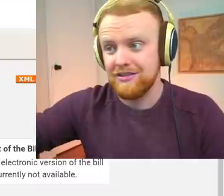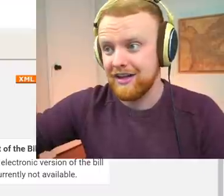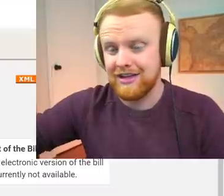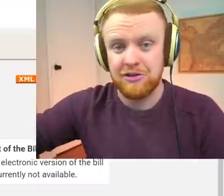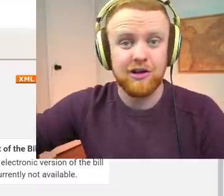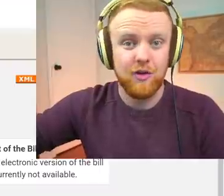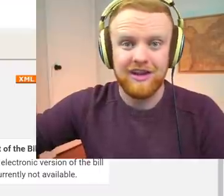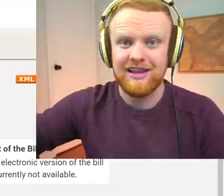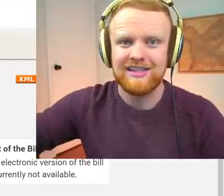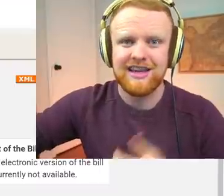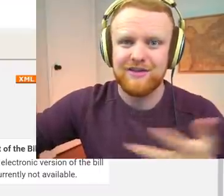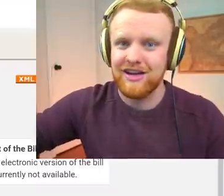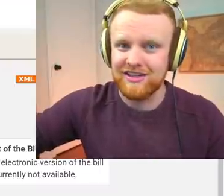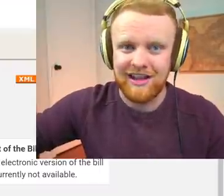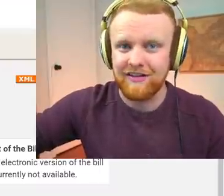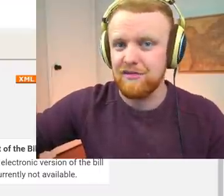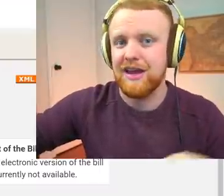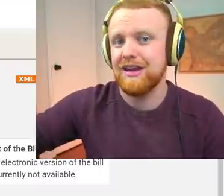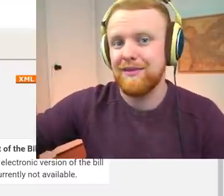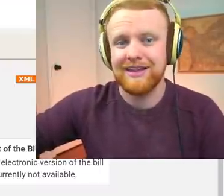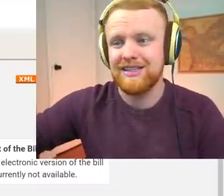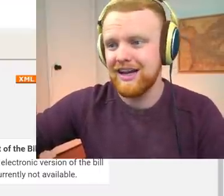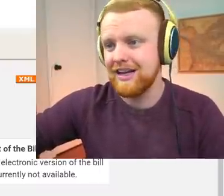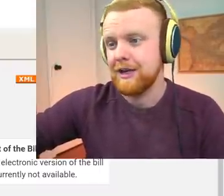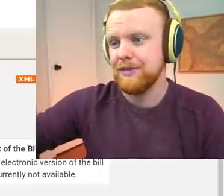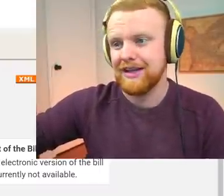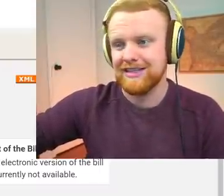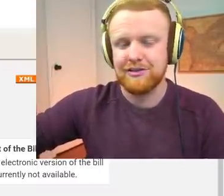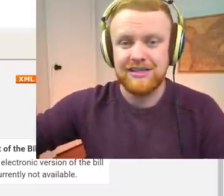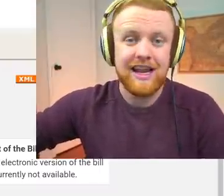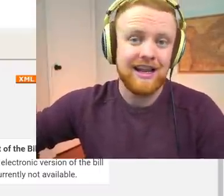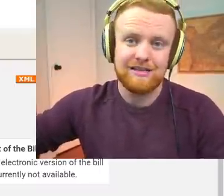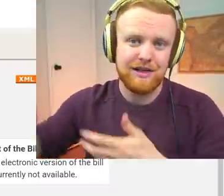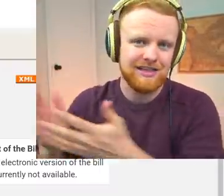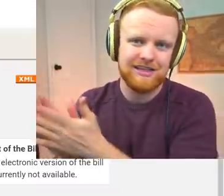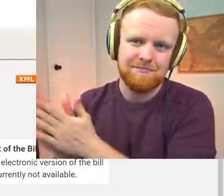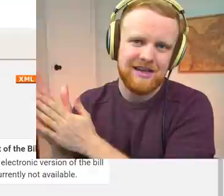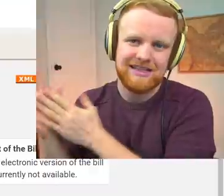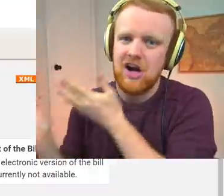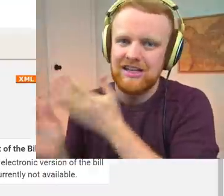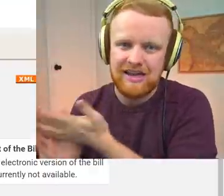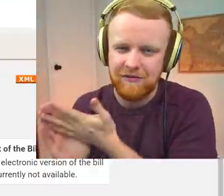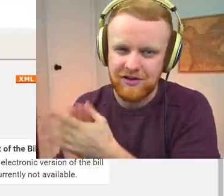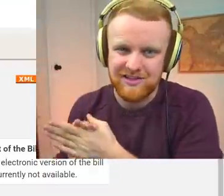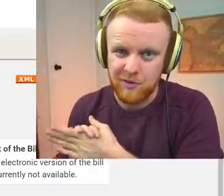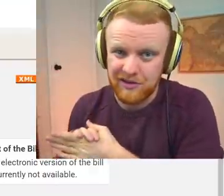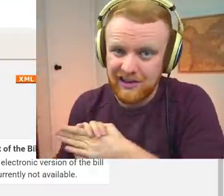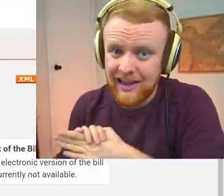want to trigger one. And they say not till after the pandemic's done, because they're saying it's because it's not safe for us to hold an election.